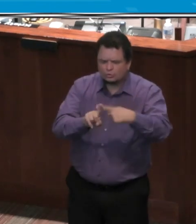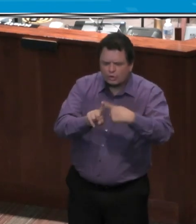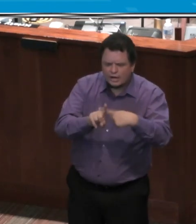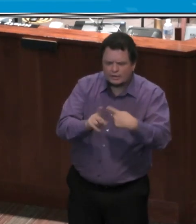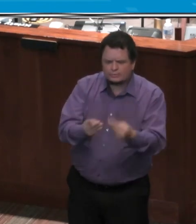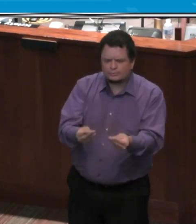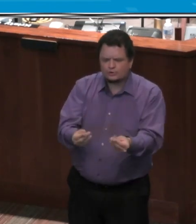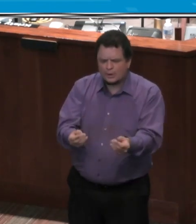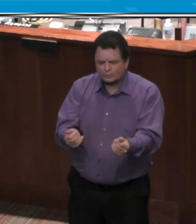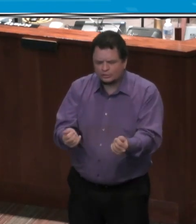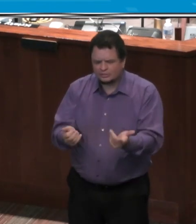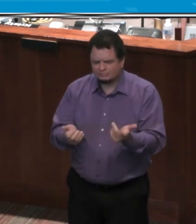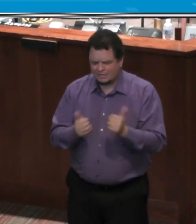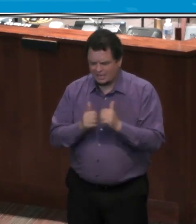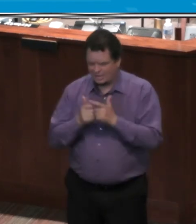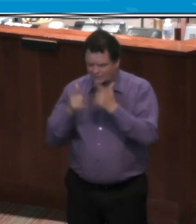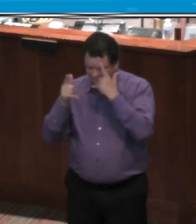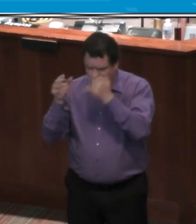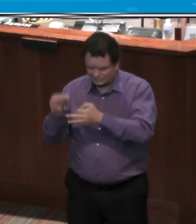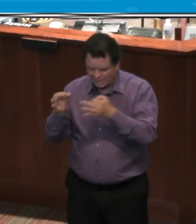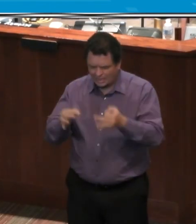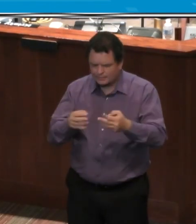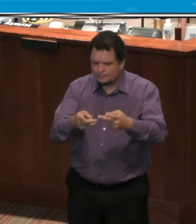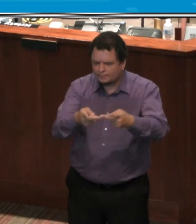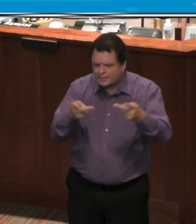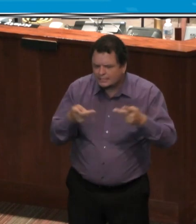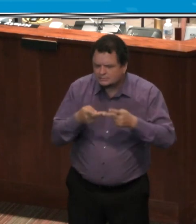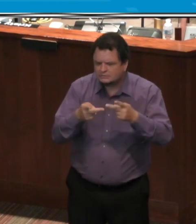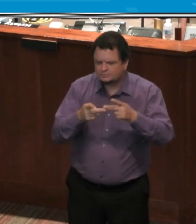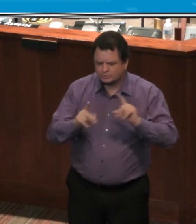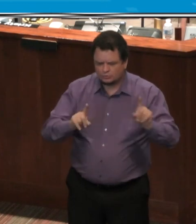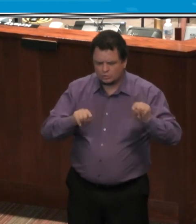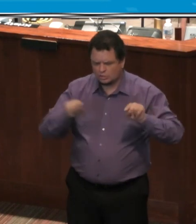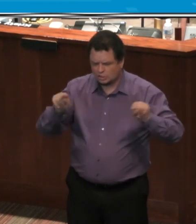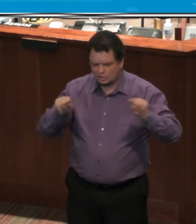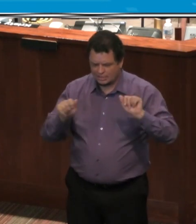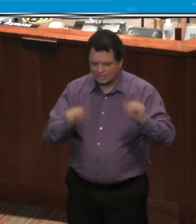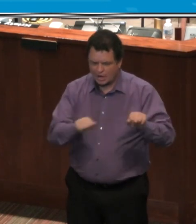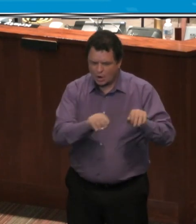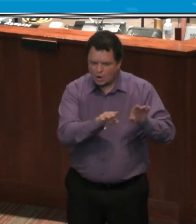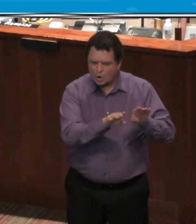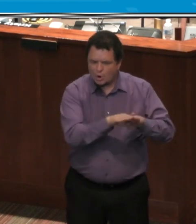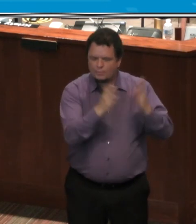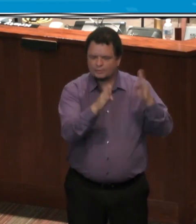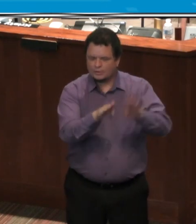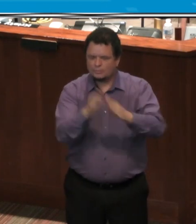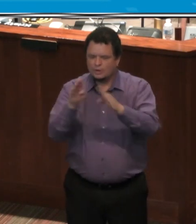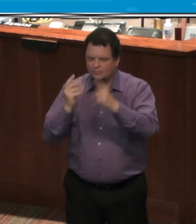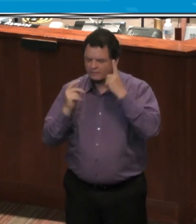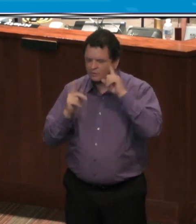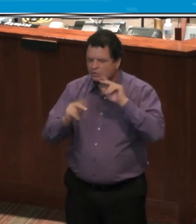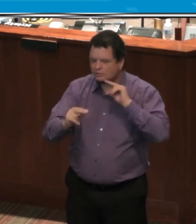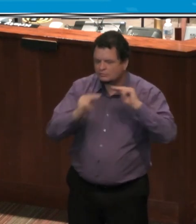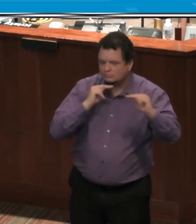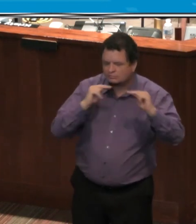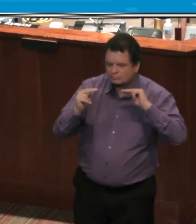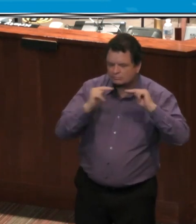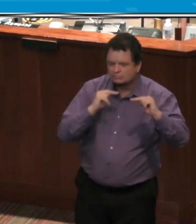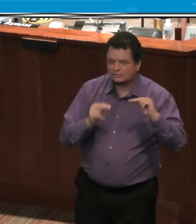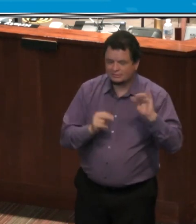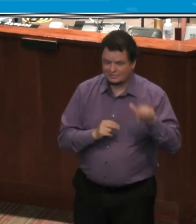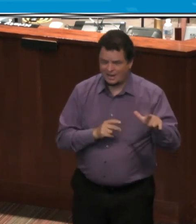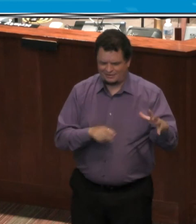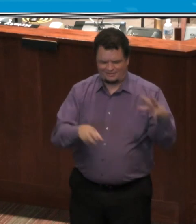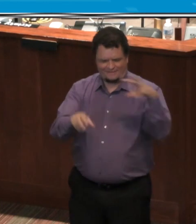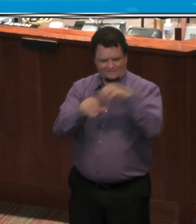determining positions relative to matters that may be subject to negotiations, developing strategy for negotiations, and